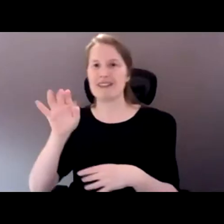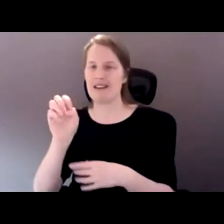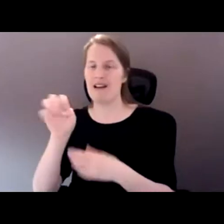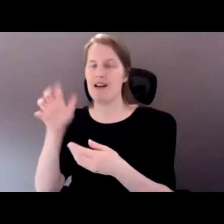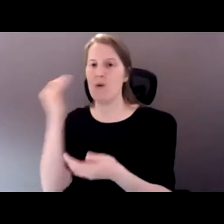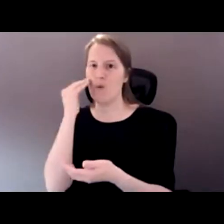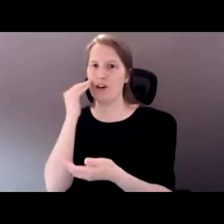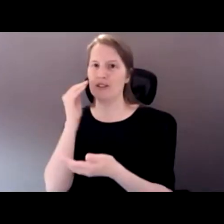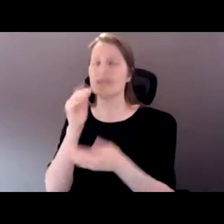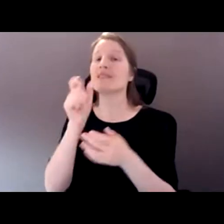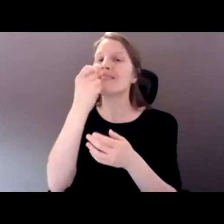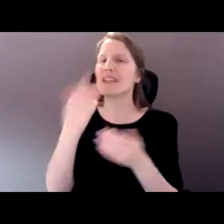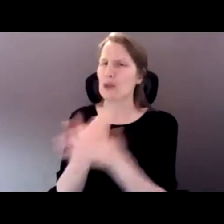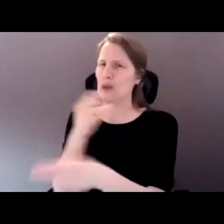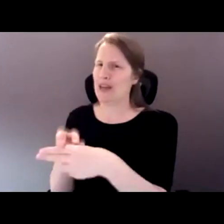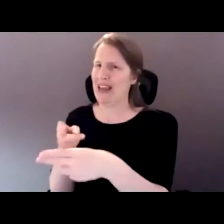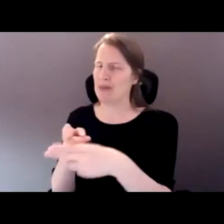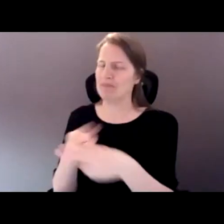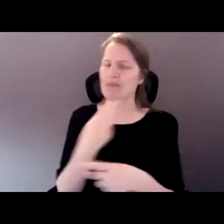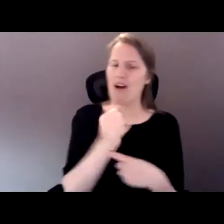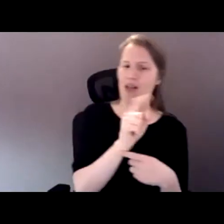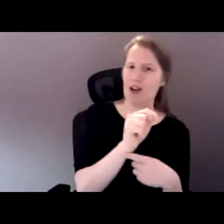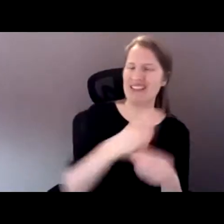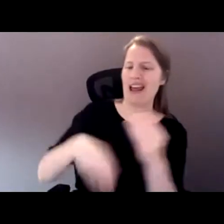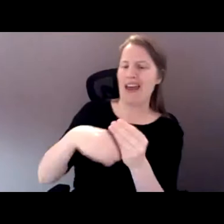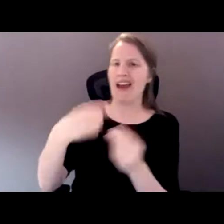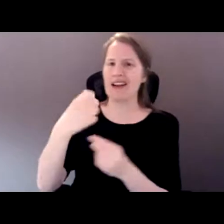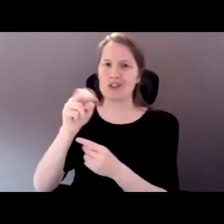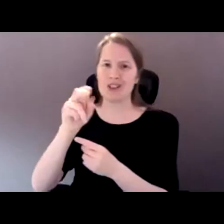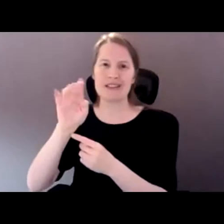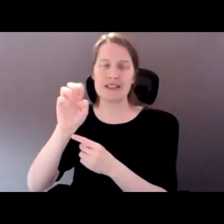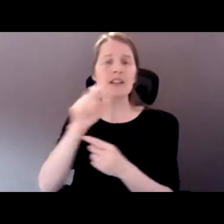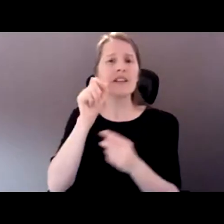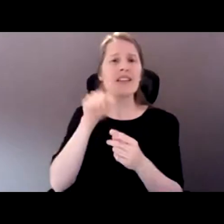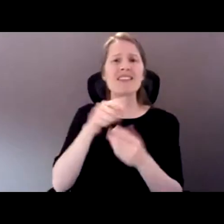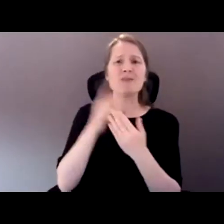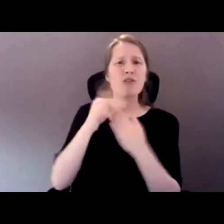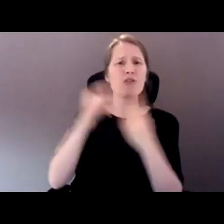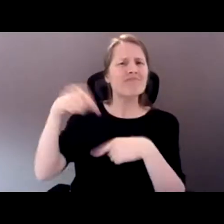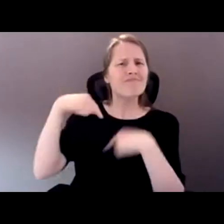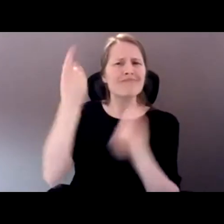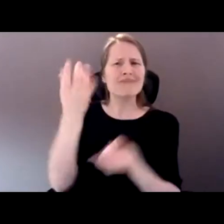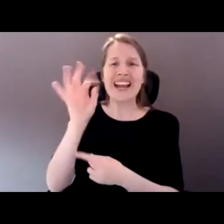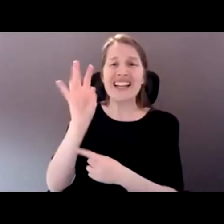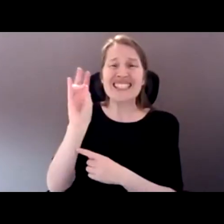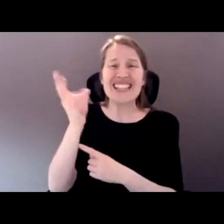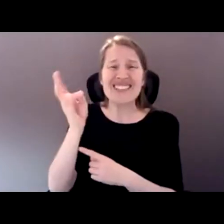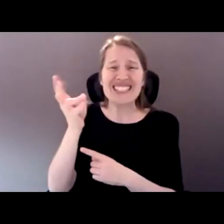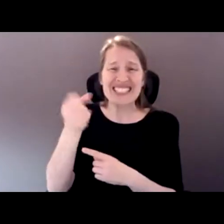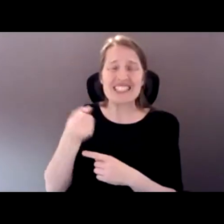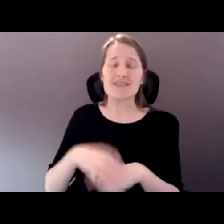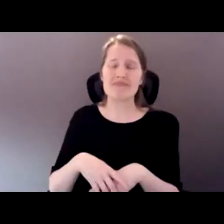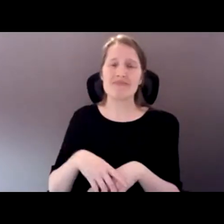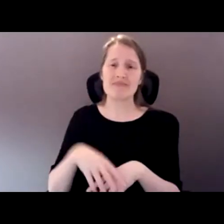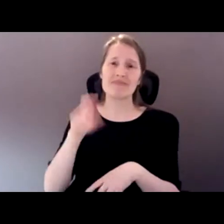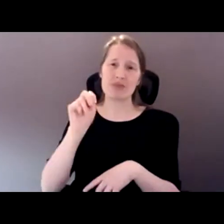the Holocaust Awareness Committee since the 1970s. So Northeastern has a long history in commemorating